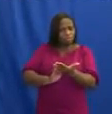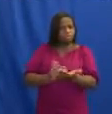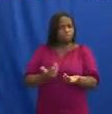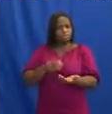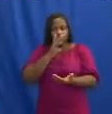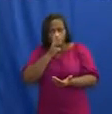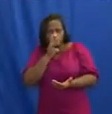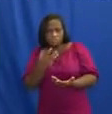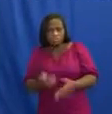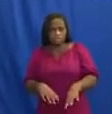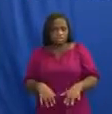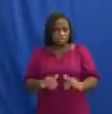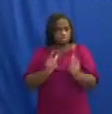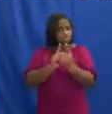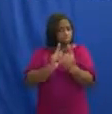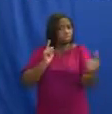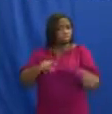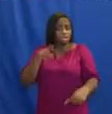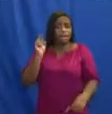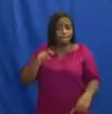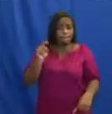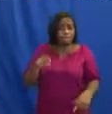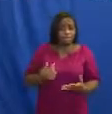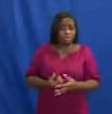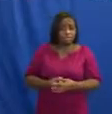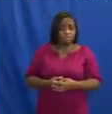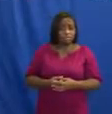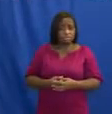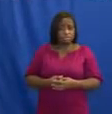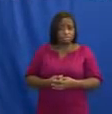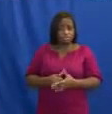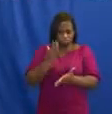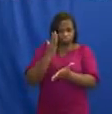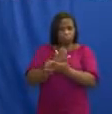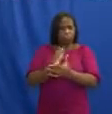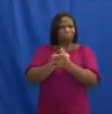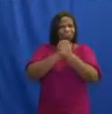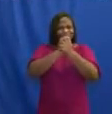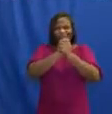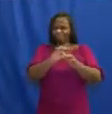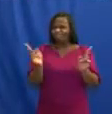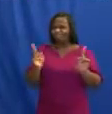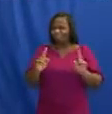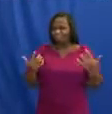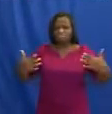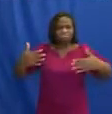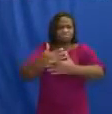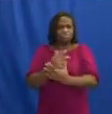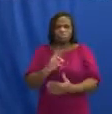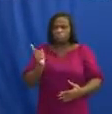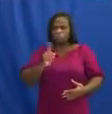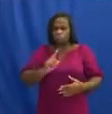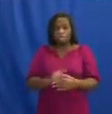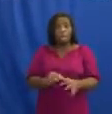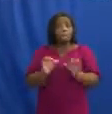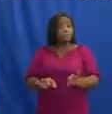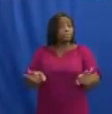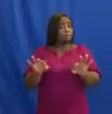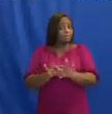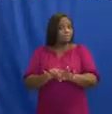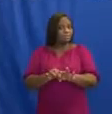water, maintain social distancing, refrain from shaking hands and hugging, and most